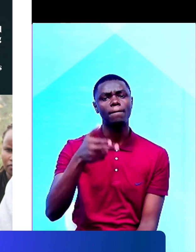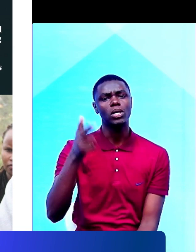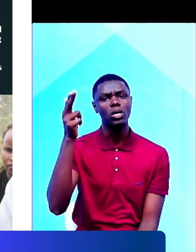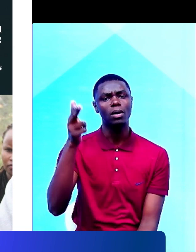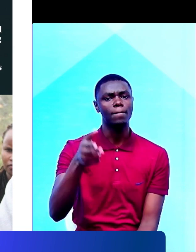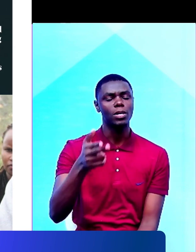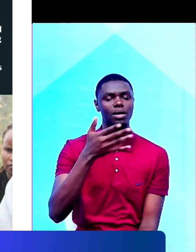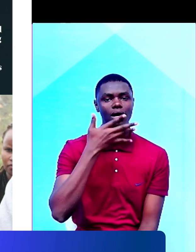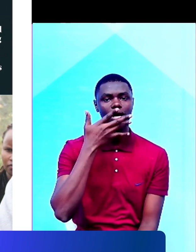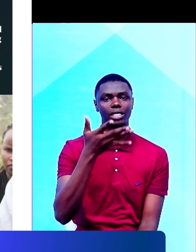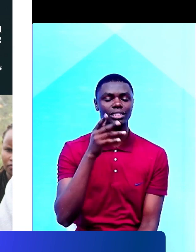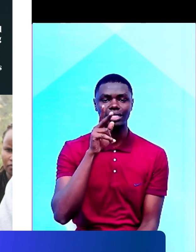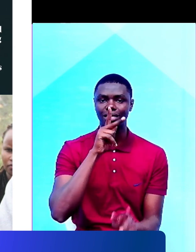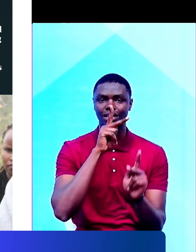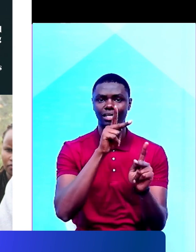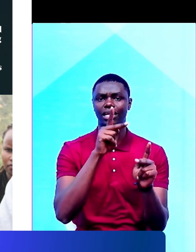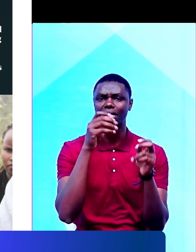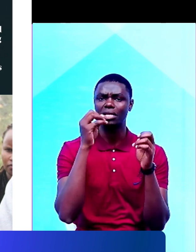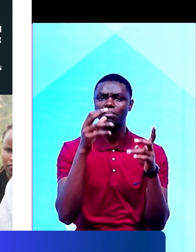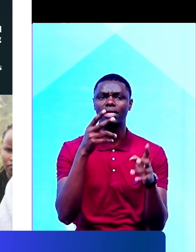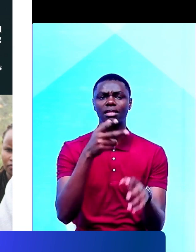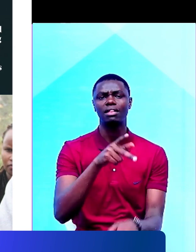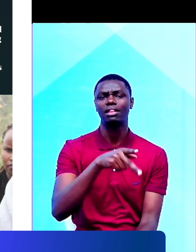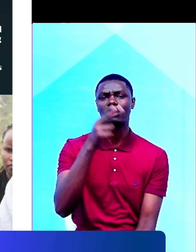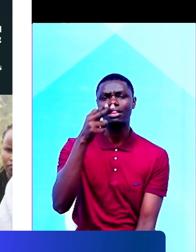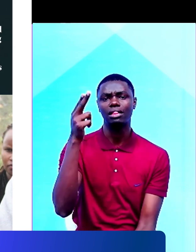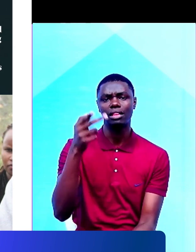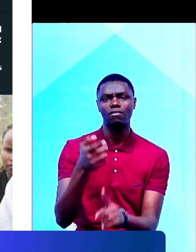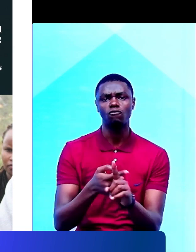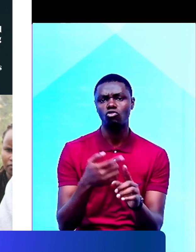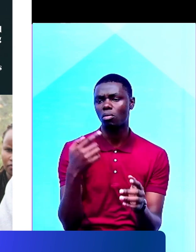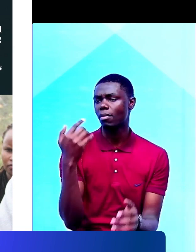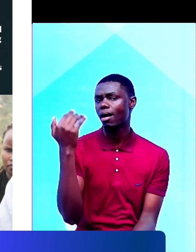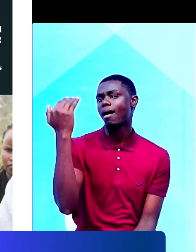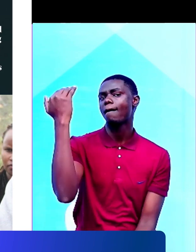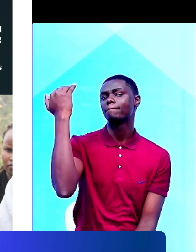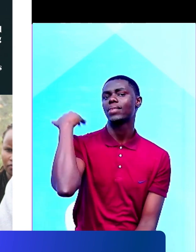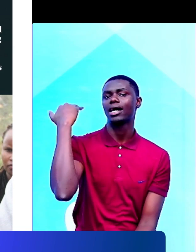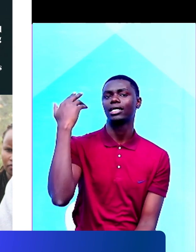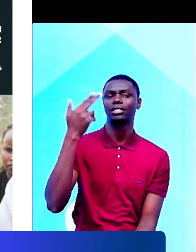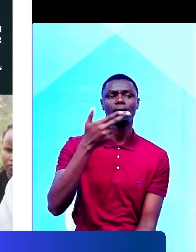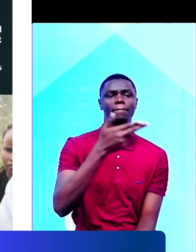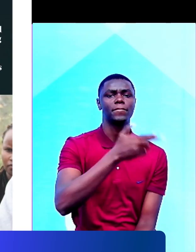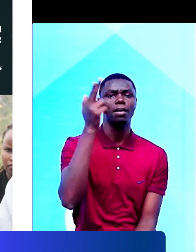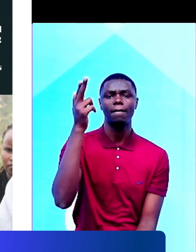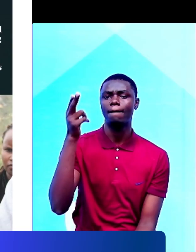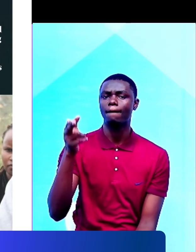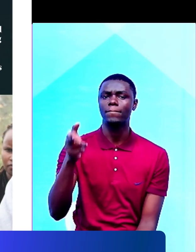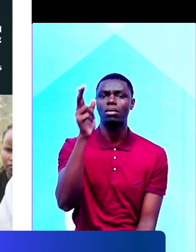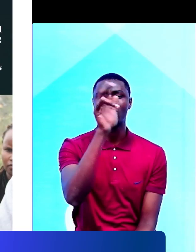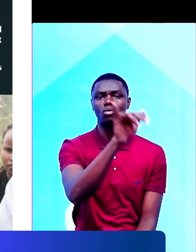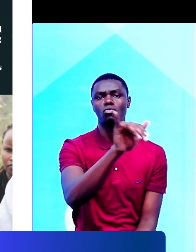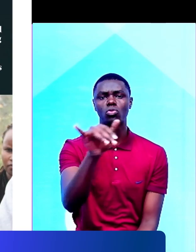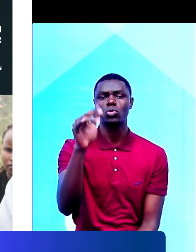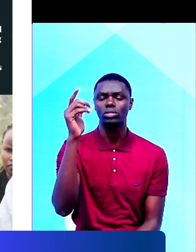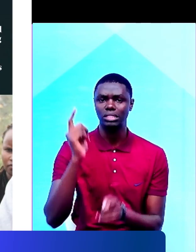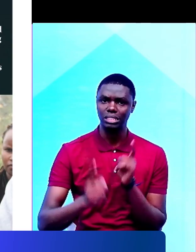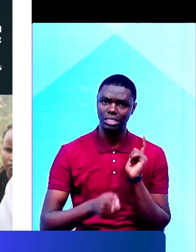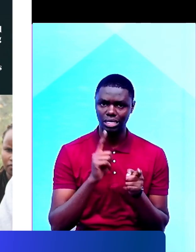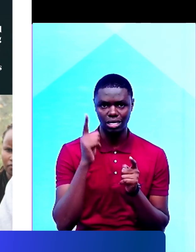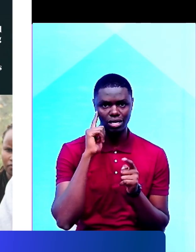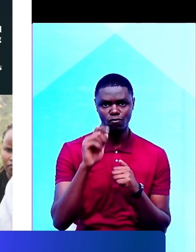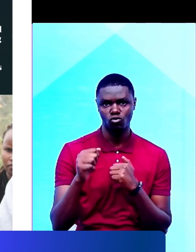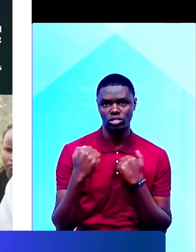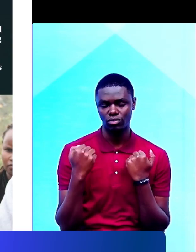cries, and most fired from behind, striking down those running for